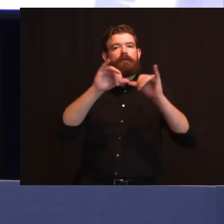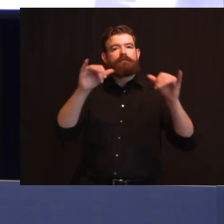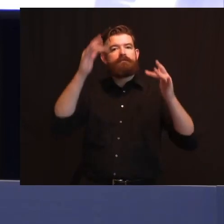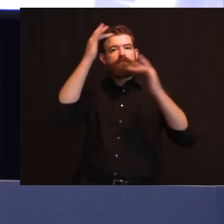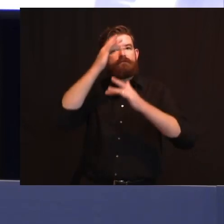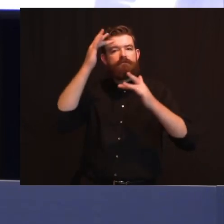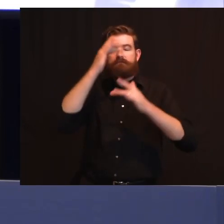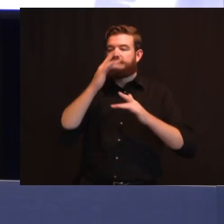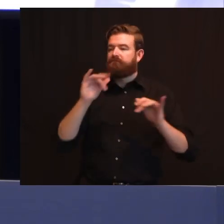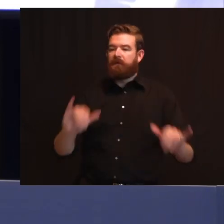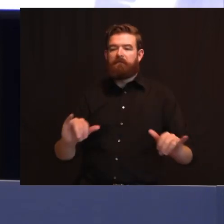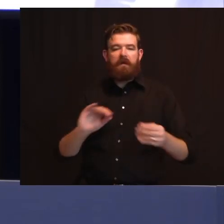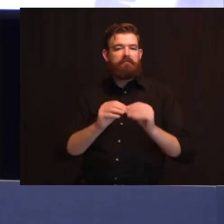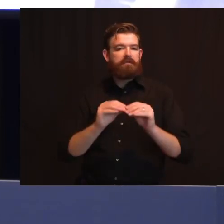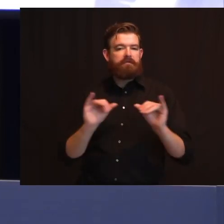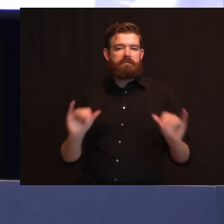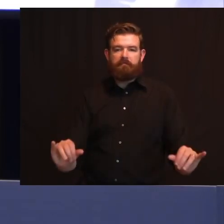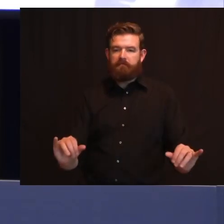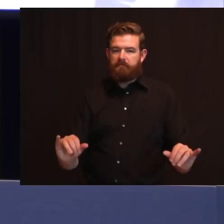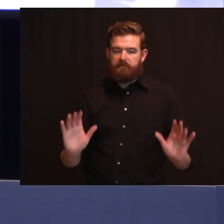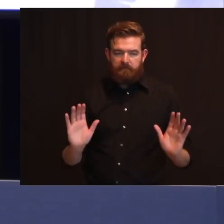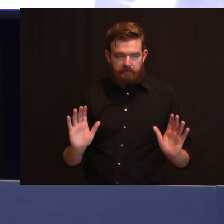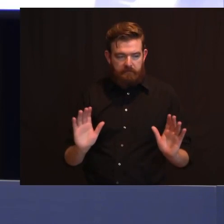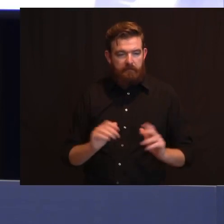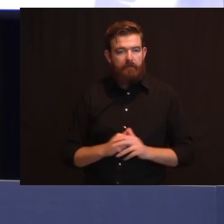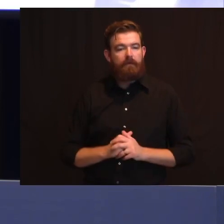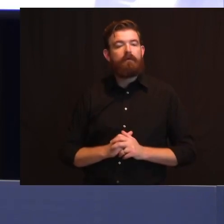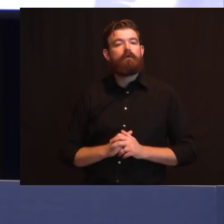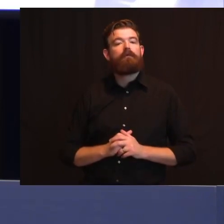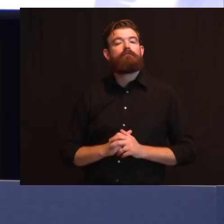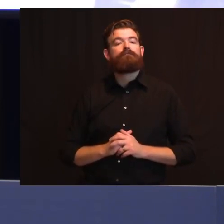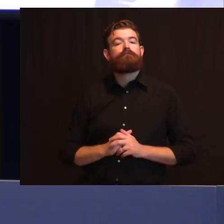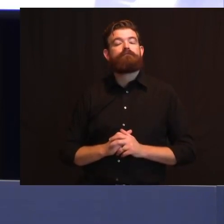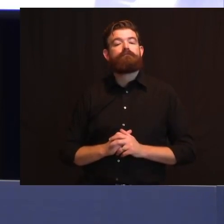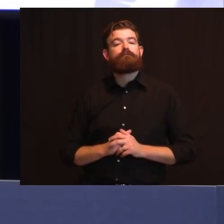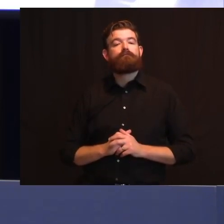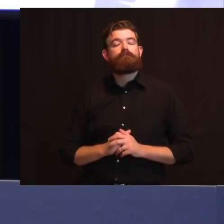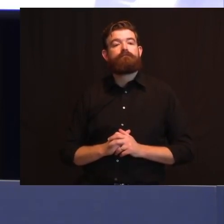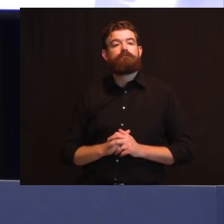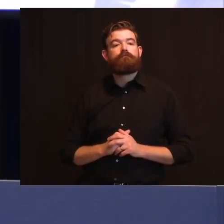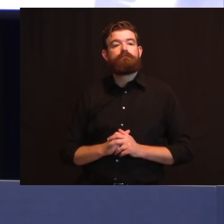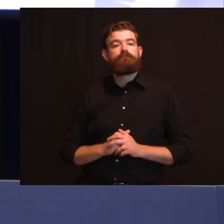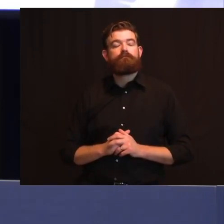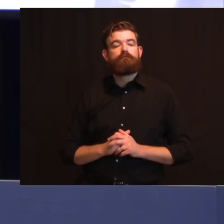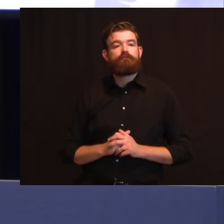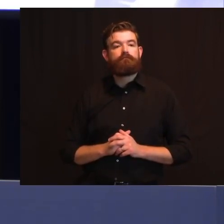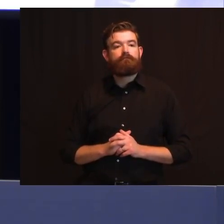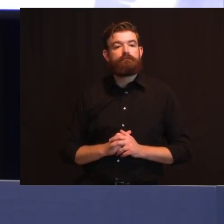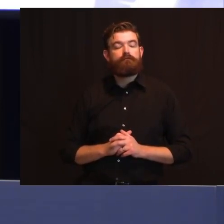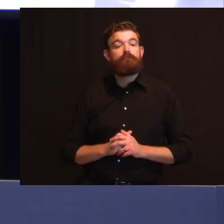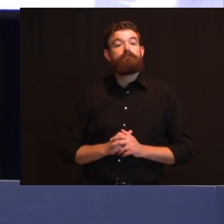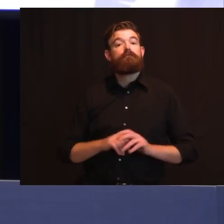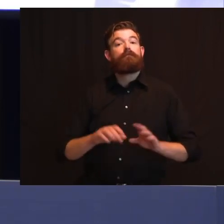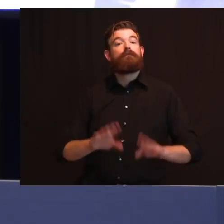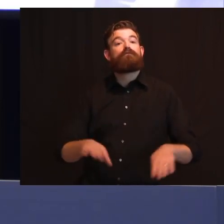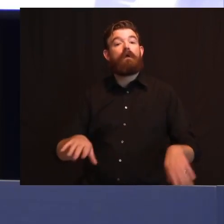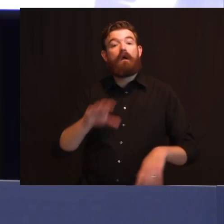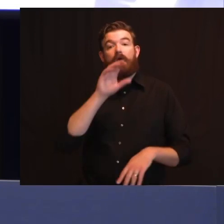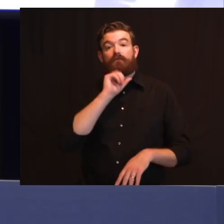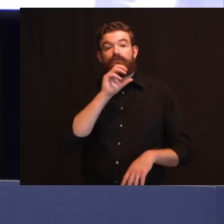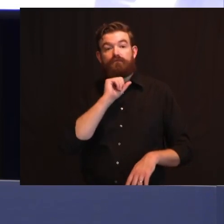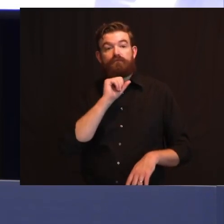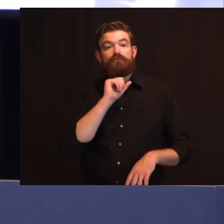or have antibody tests that were positive to COVID-19. The ages of the children range from 1 to